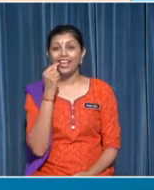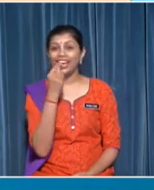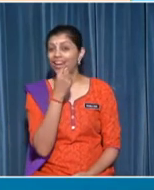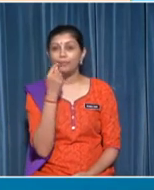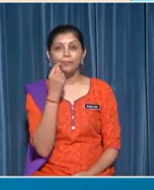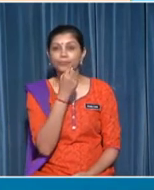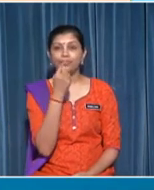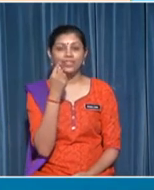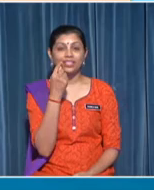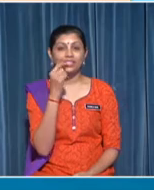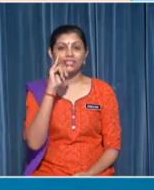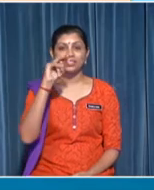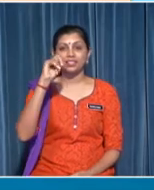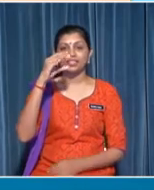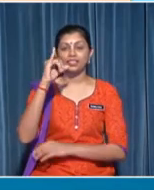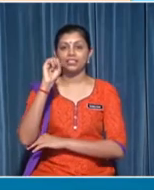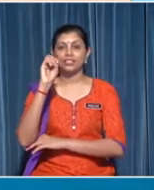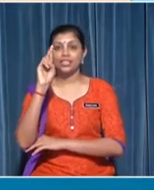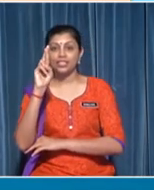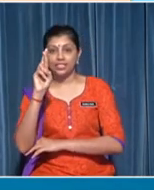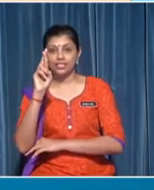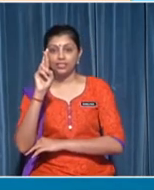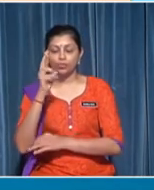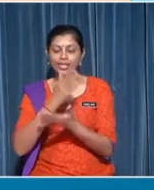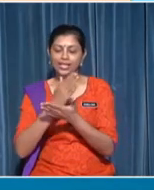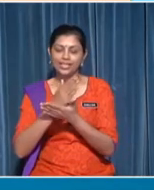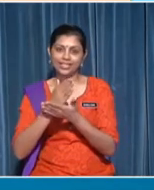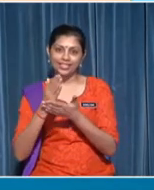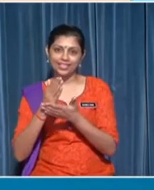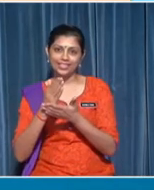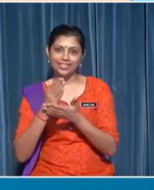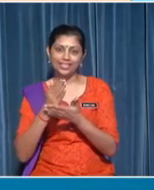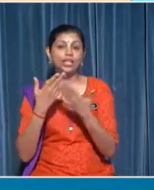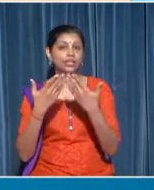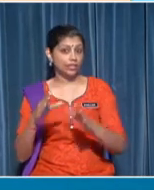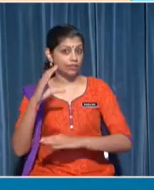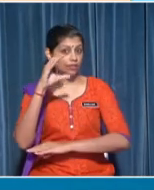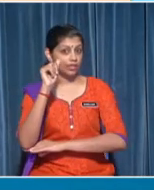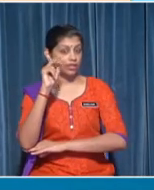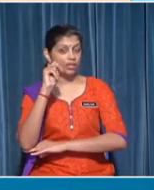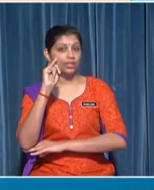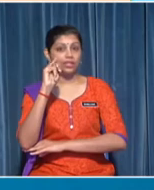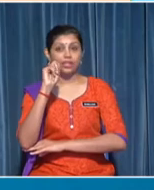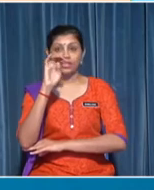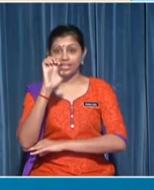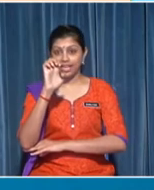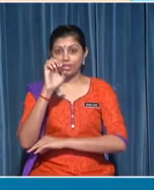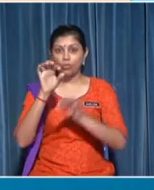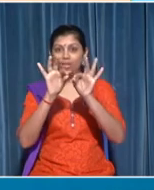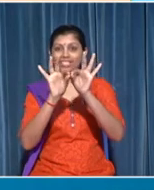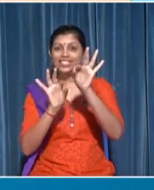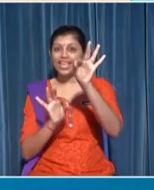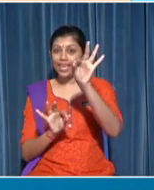cut your food. And the canines will help to tear the crust off the pizza, for